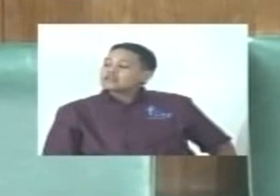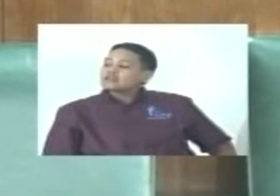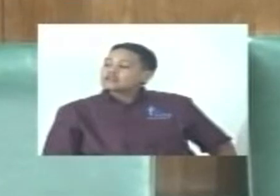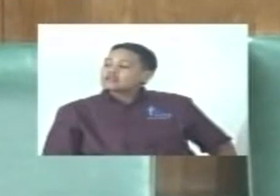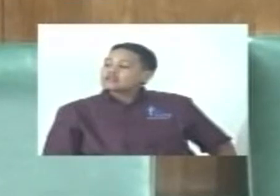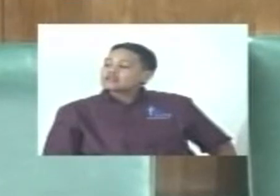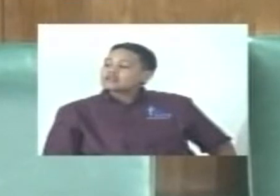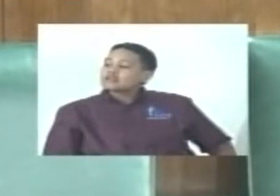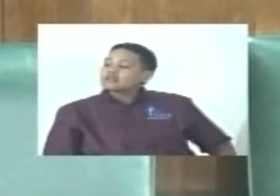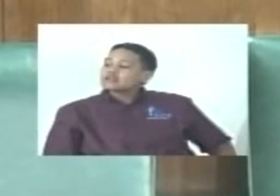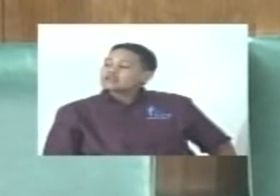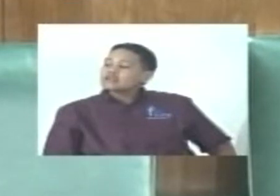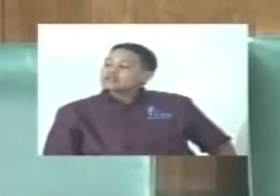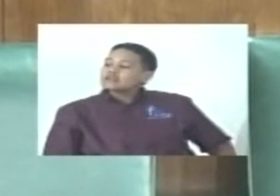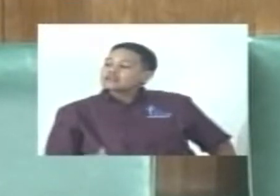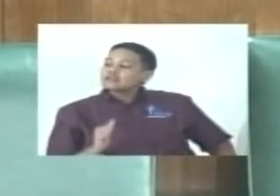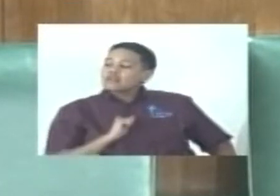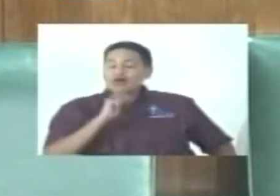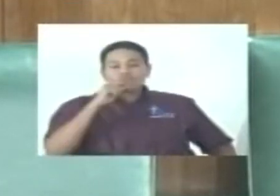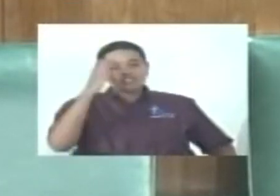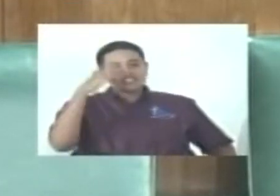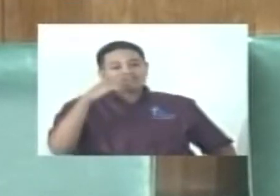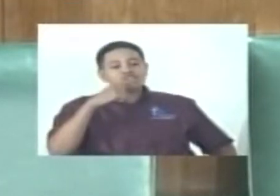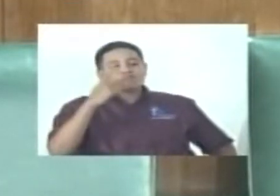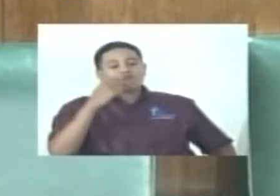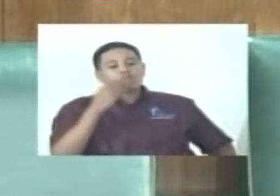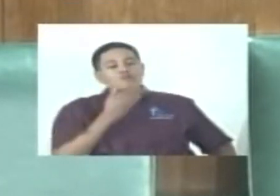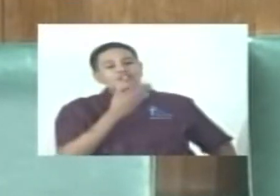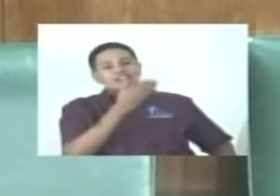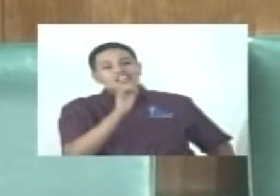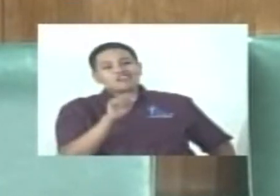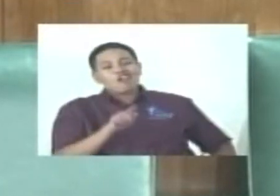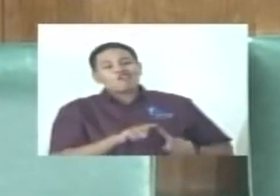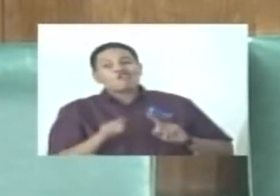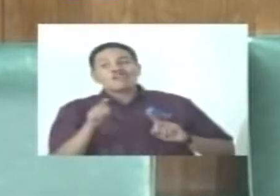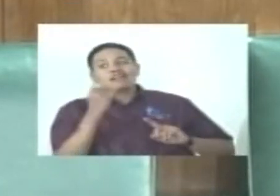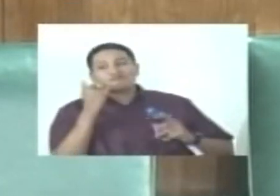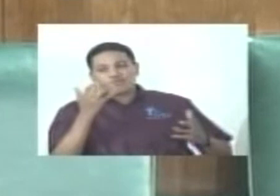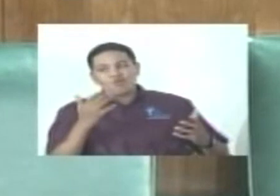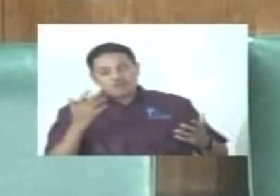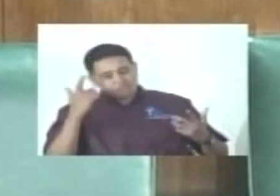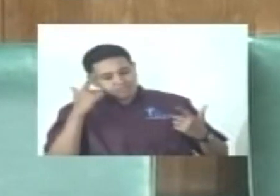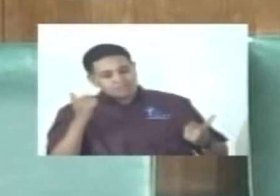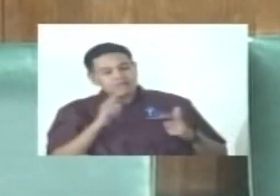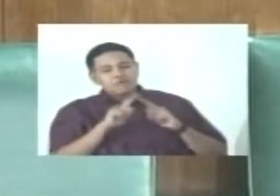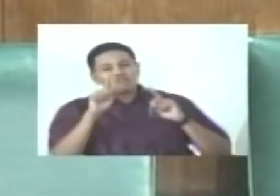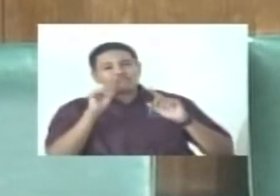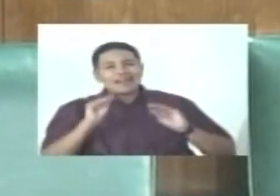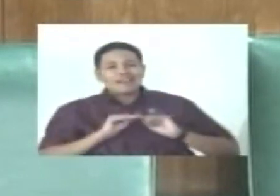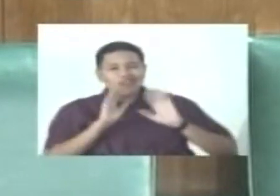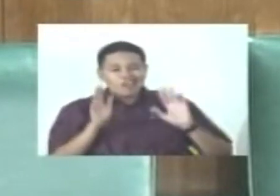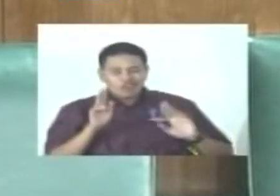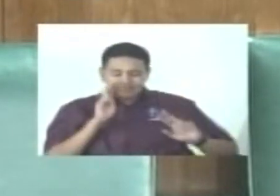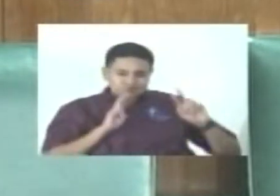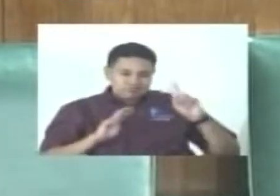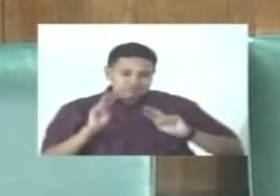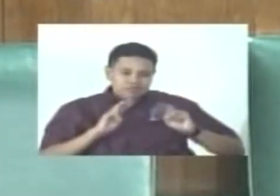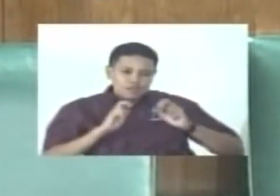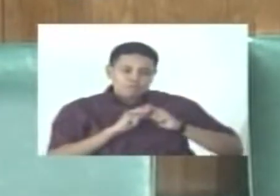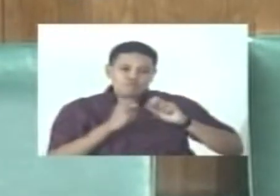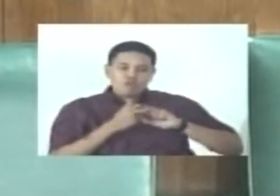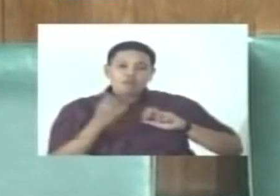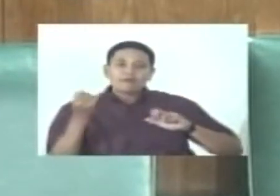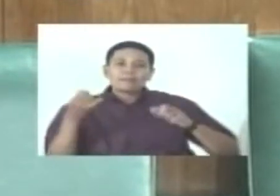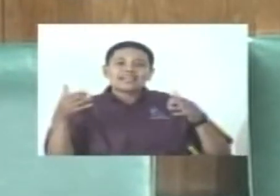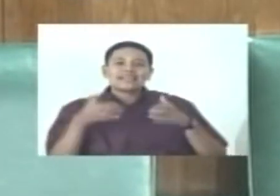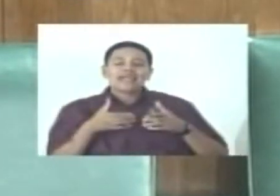You can deflect if you wish. You can deflect if you wish. But, Mr. President, it's clear the problem is